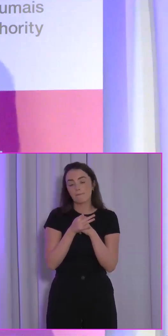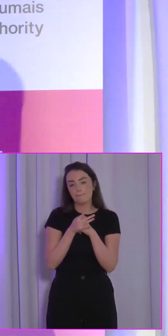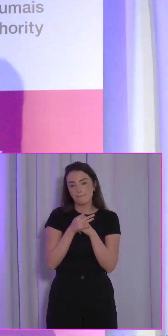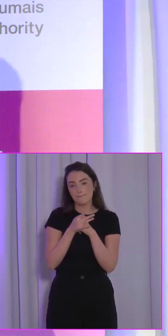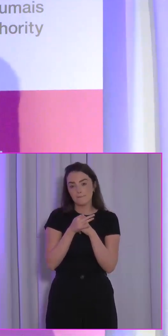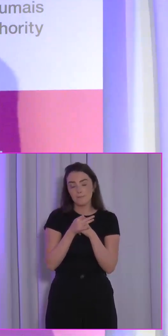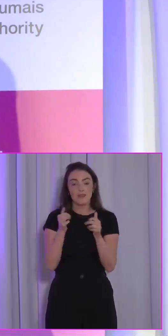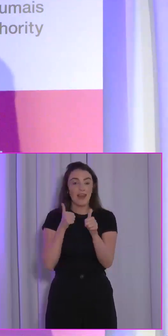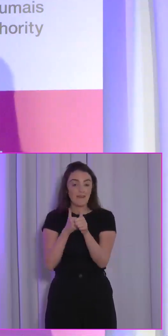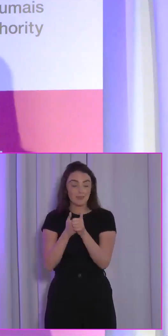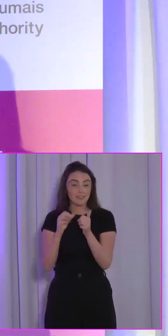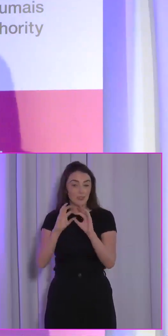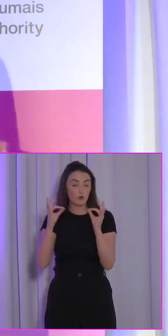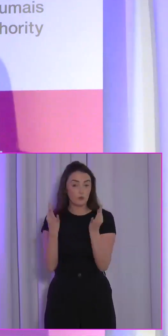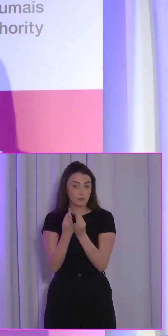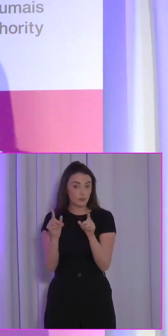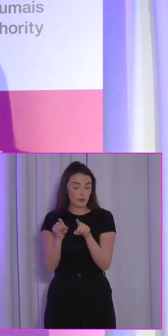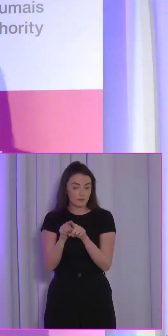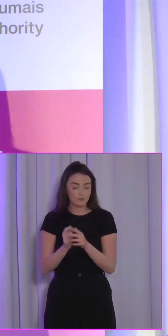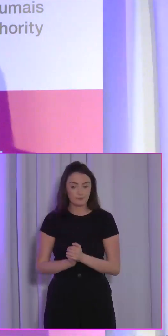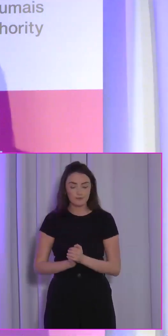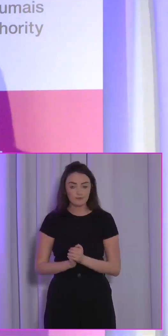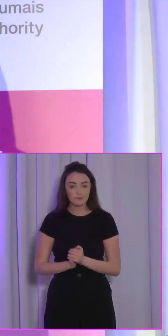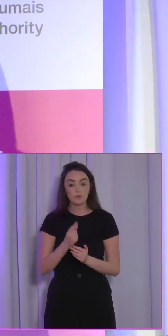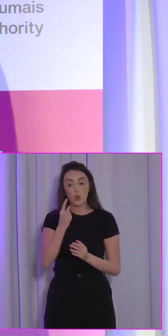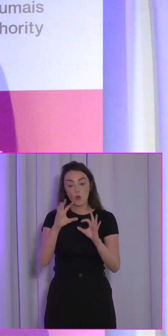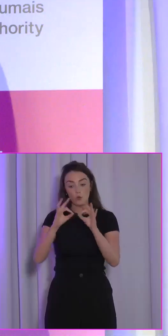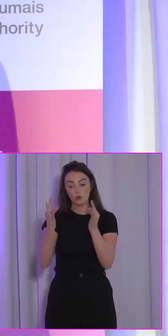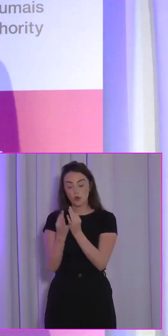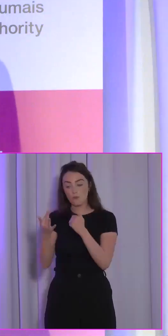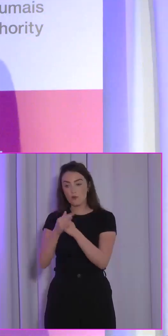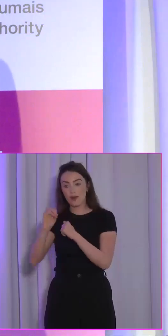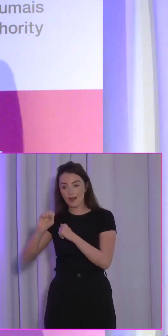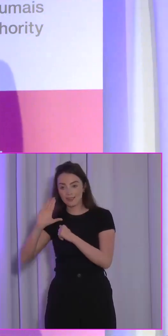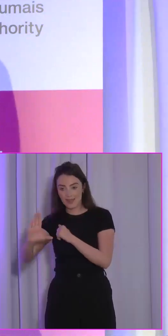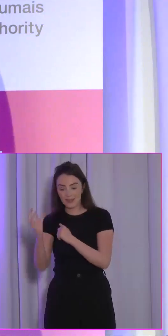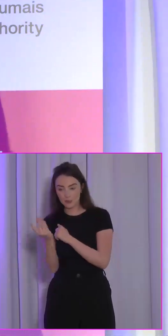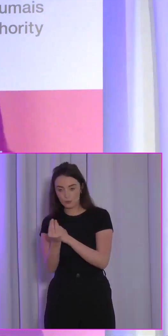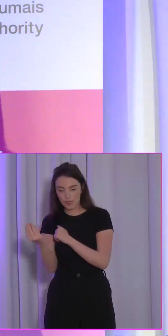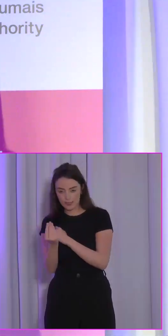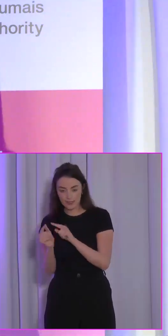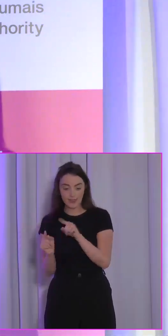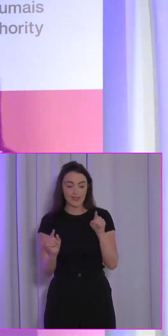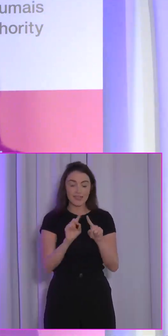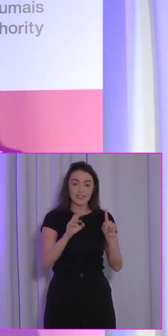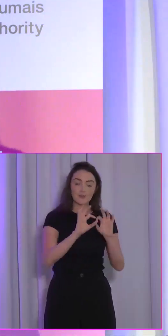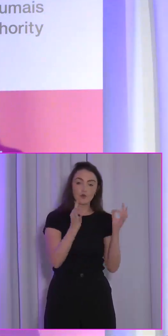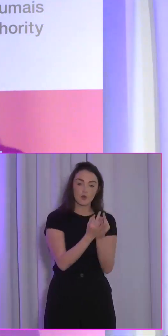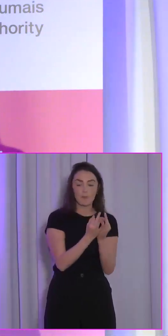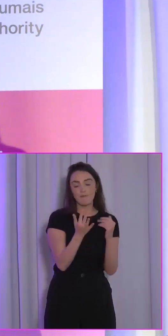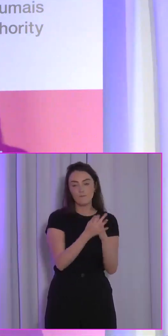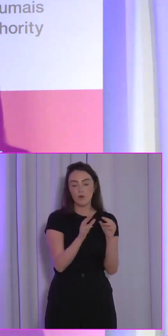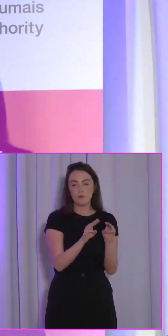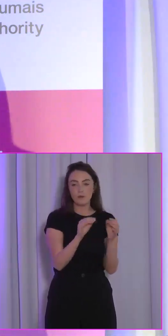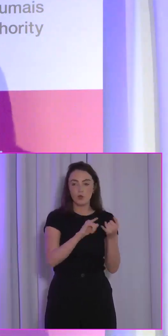representative or advocacy groups. So we have one group for people who rely on ISL or subtitling, and another panel for